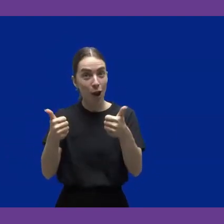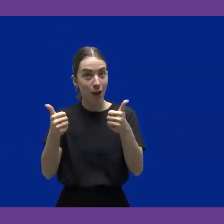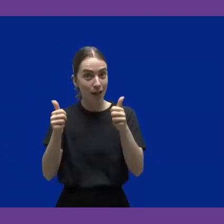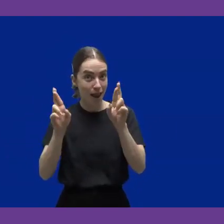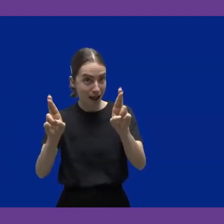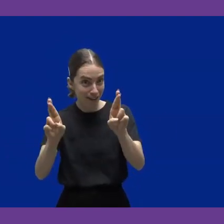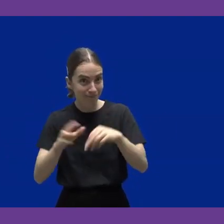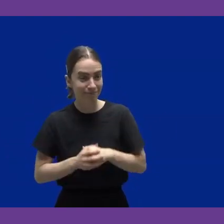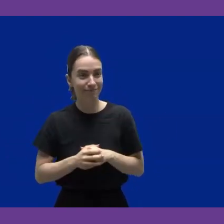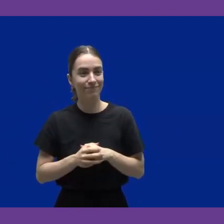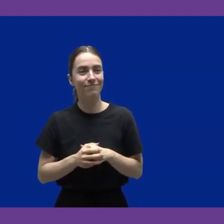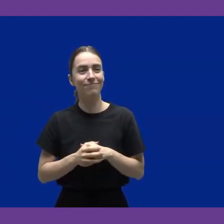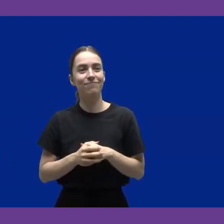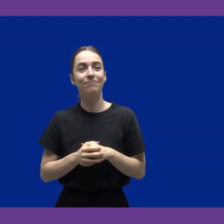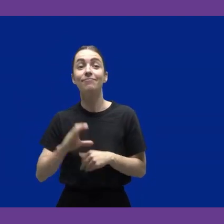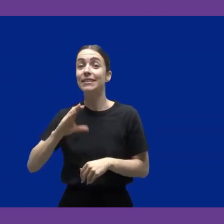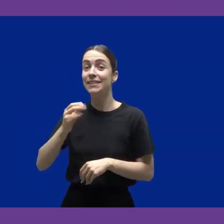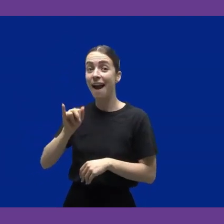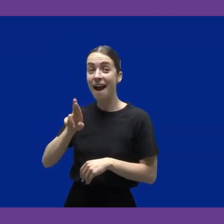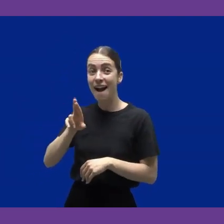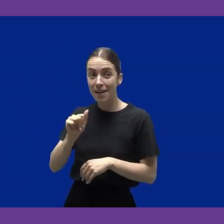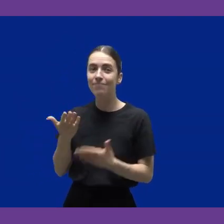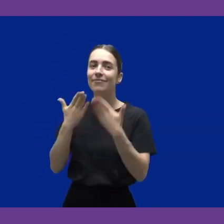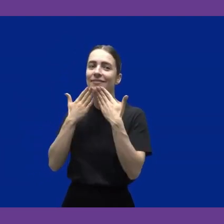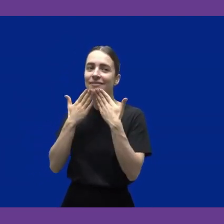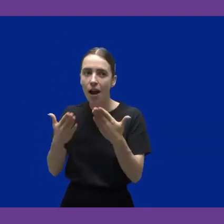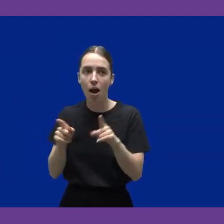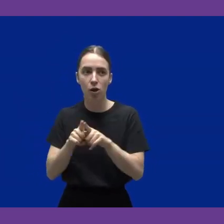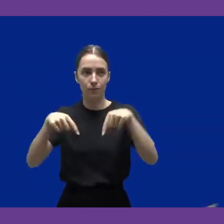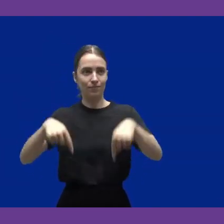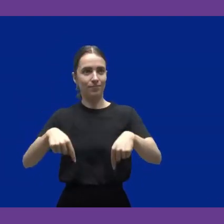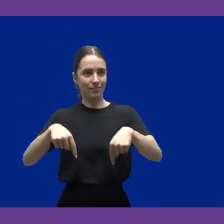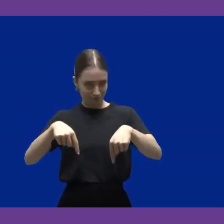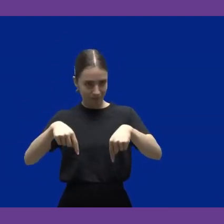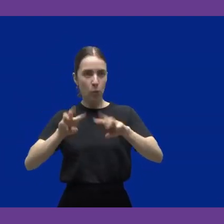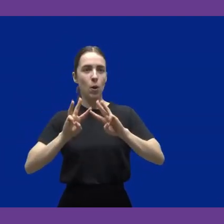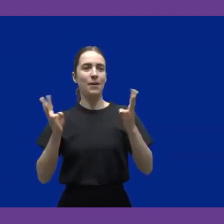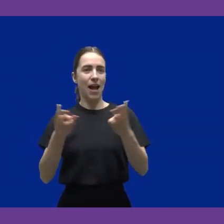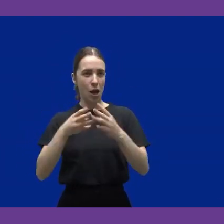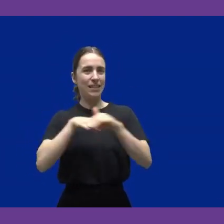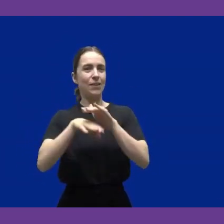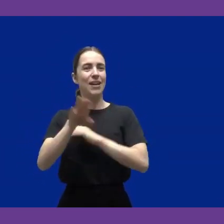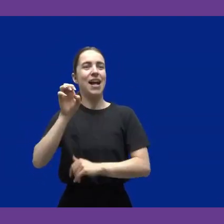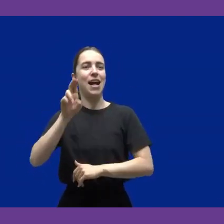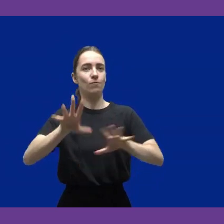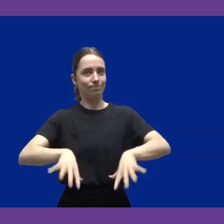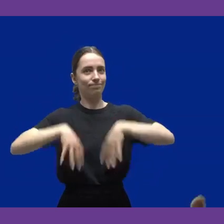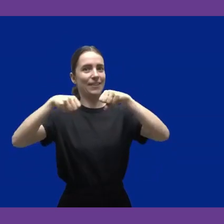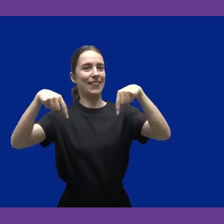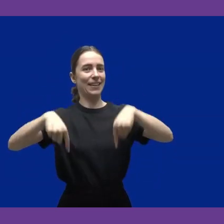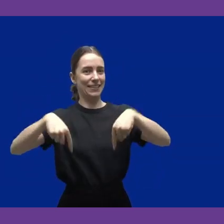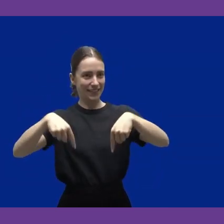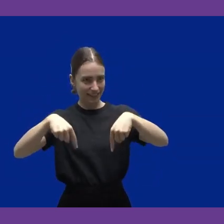We can also give you a new appointment on the 2nd and especially the 3rd of July